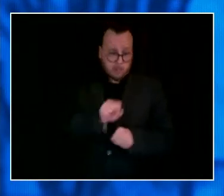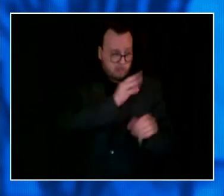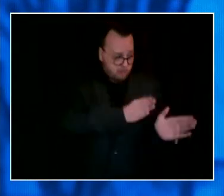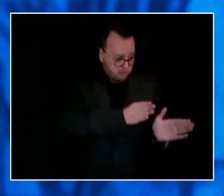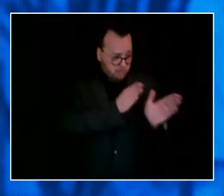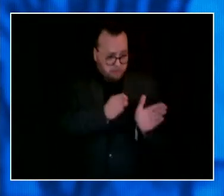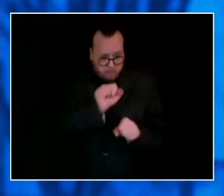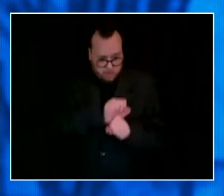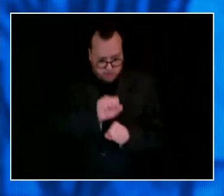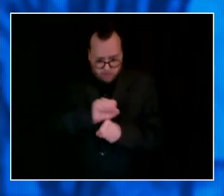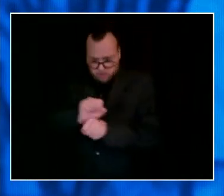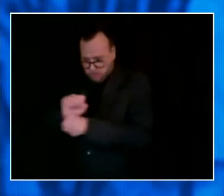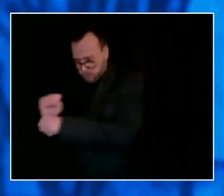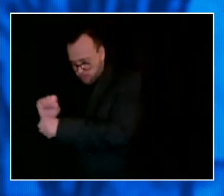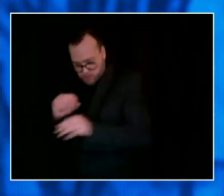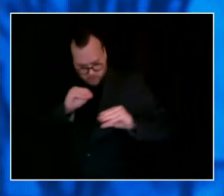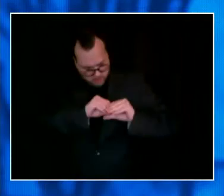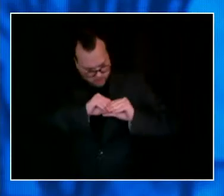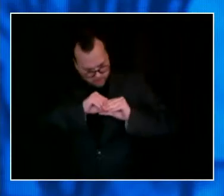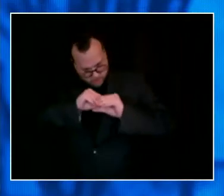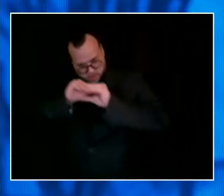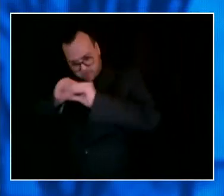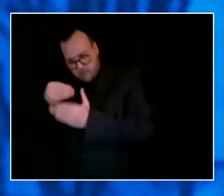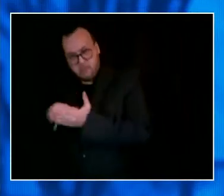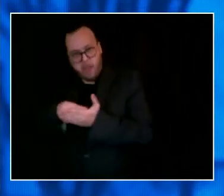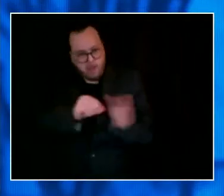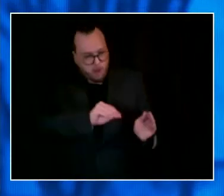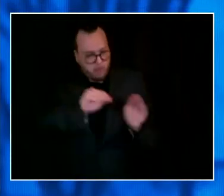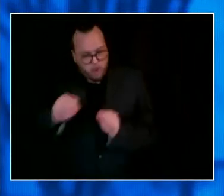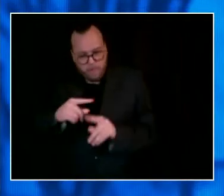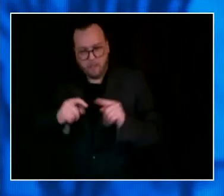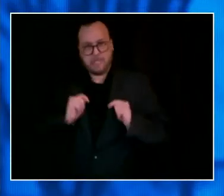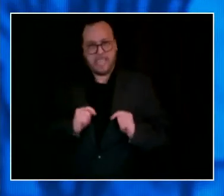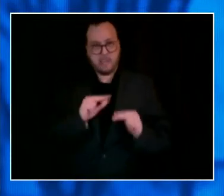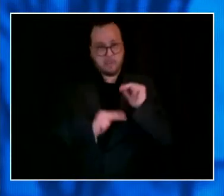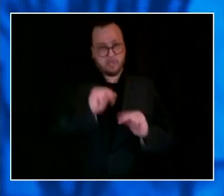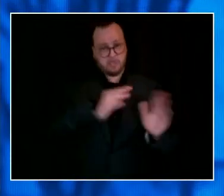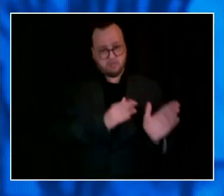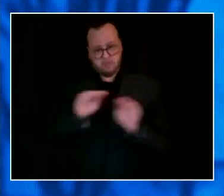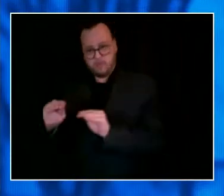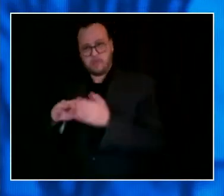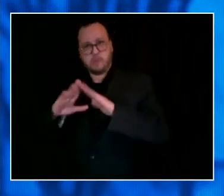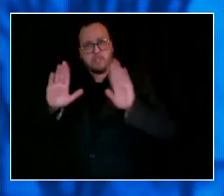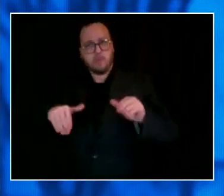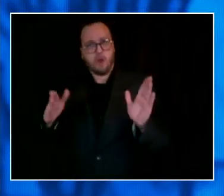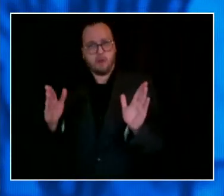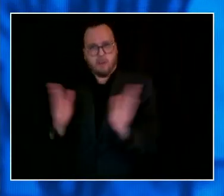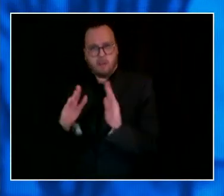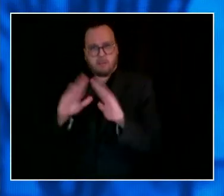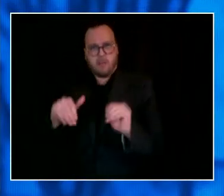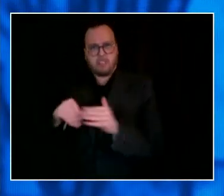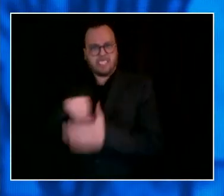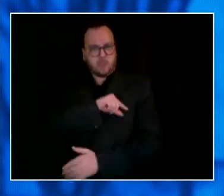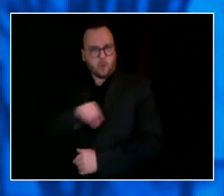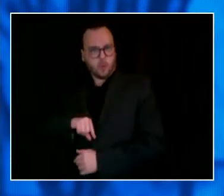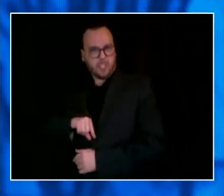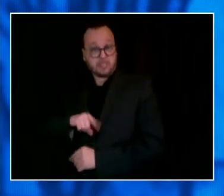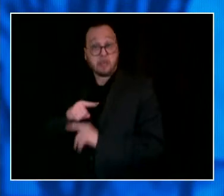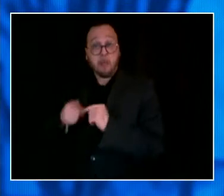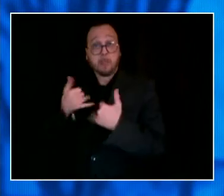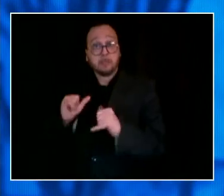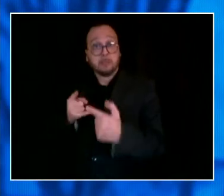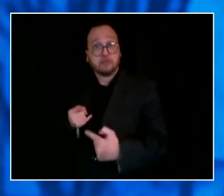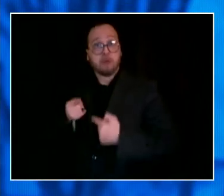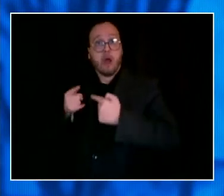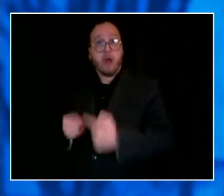enough money and move us from a tenement building to a small house in Queens. but the struggle to keep a roof over our heads